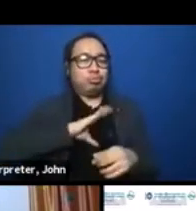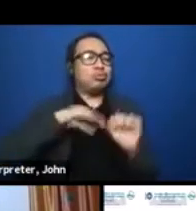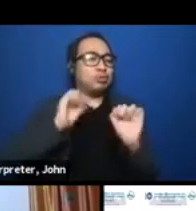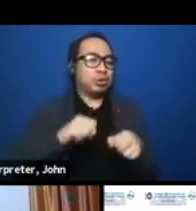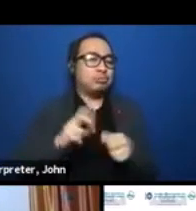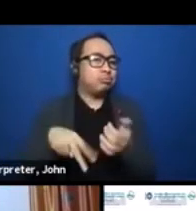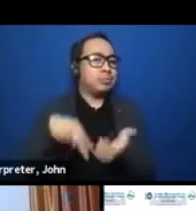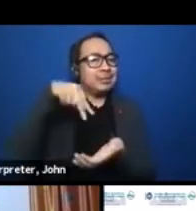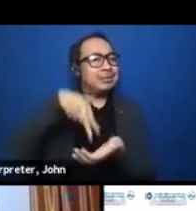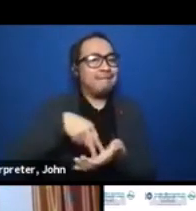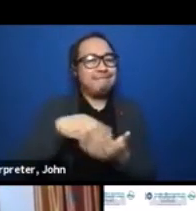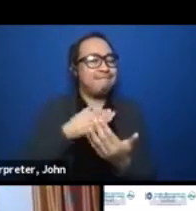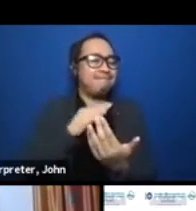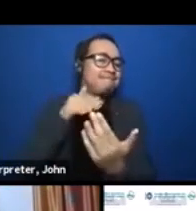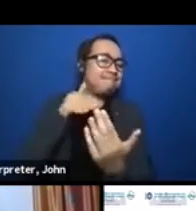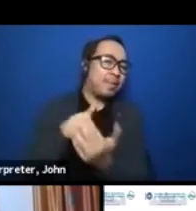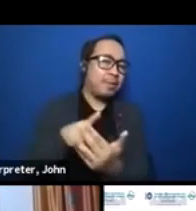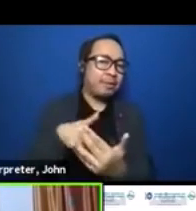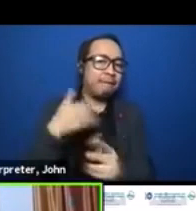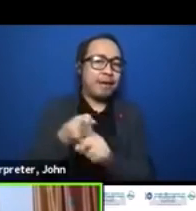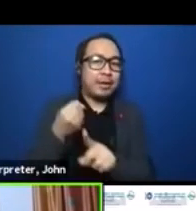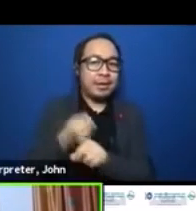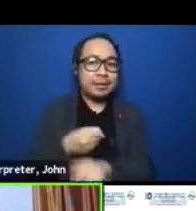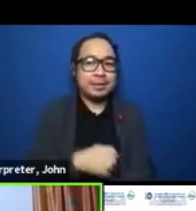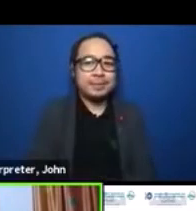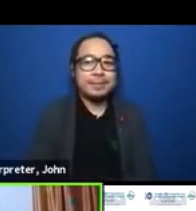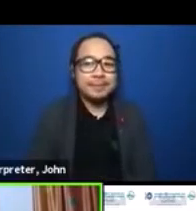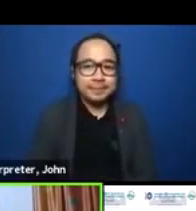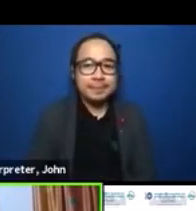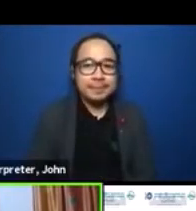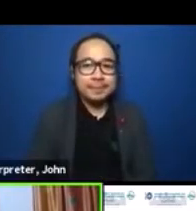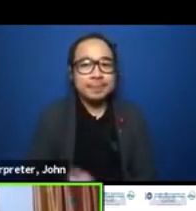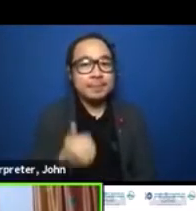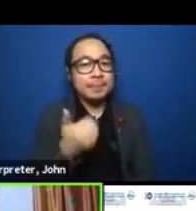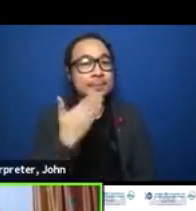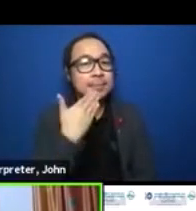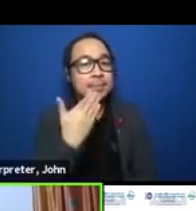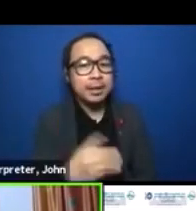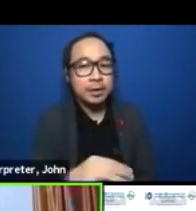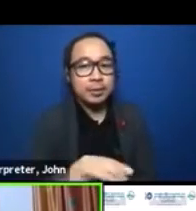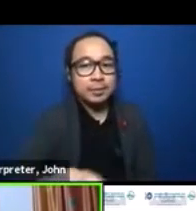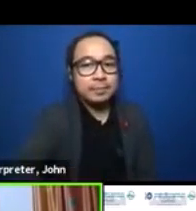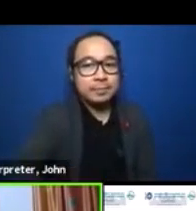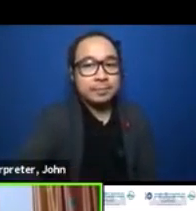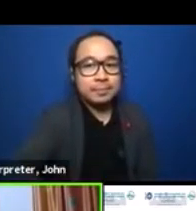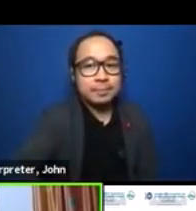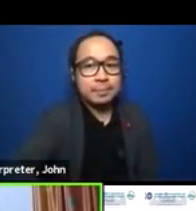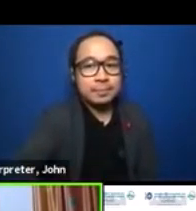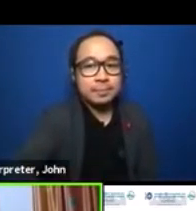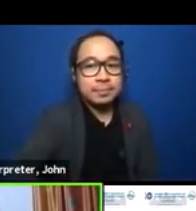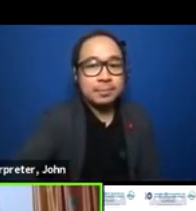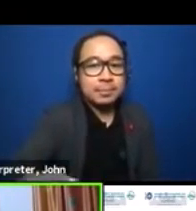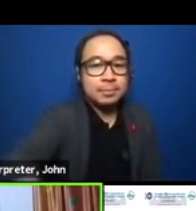multiple efforts. All right, thank you very much. We have a